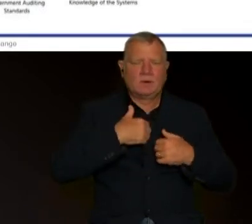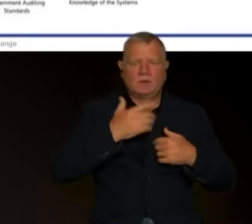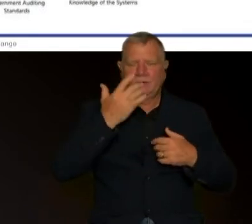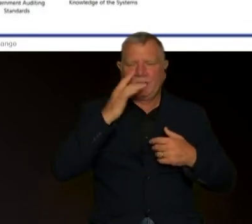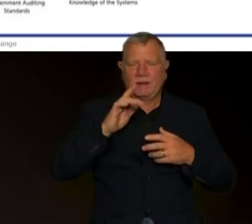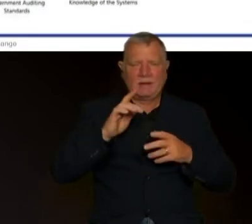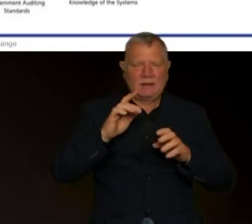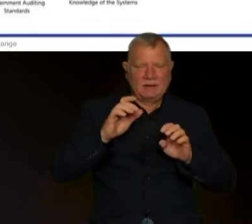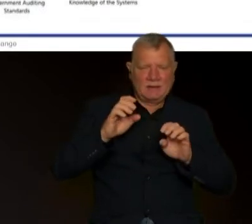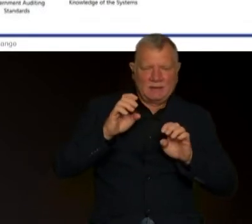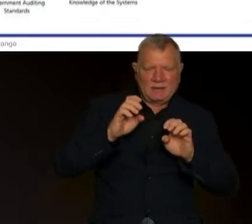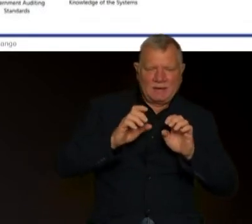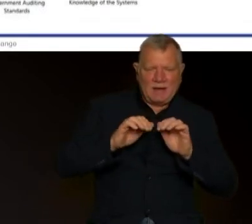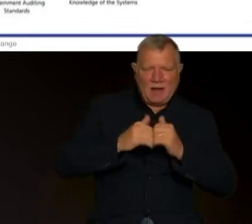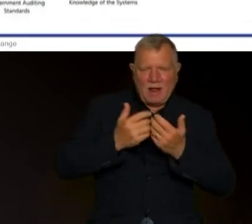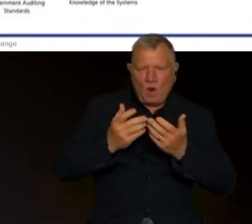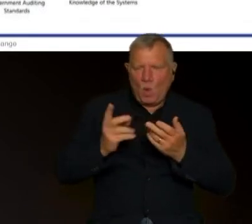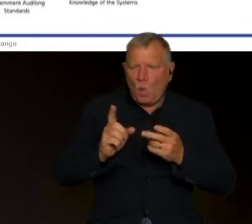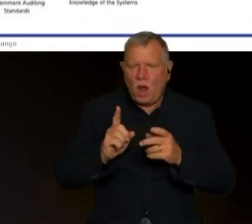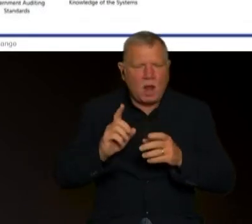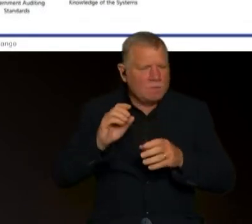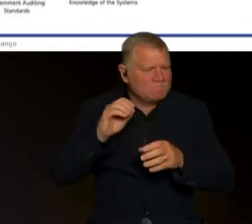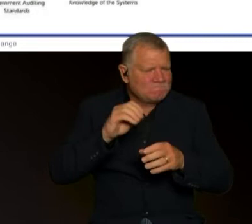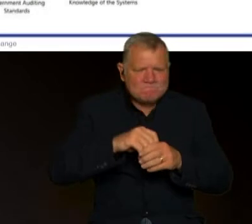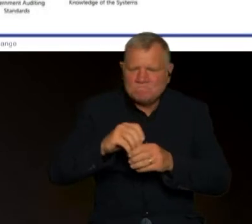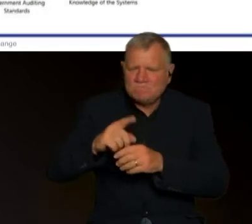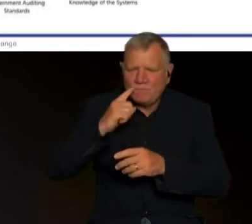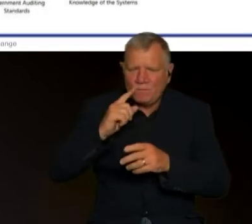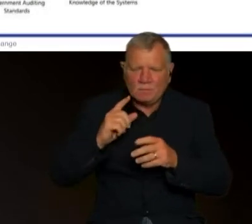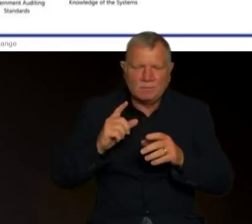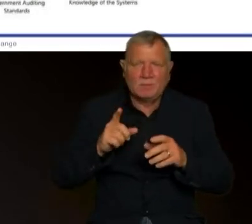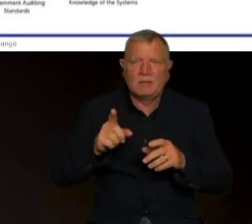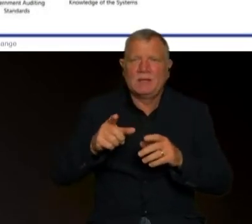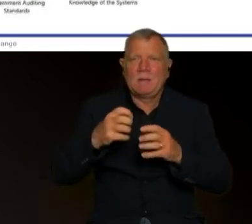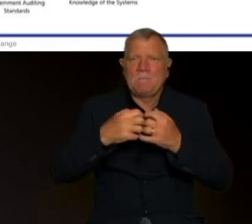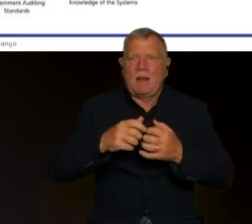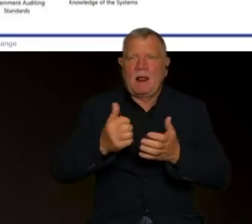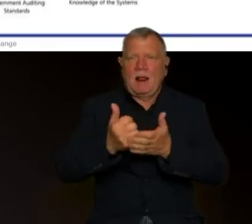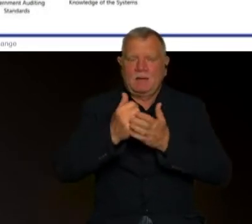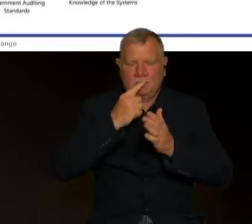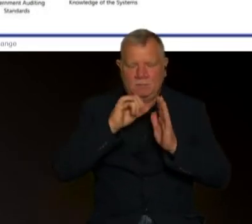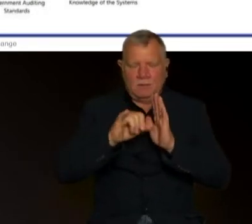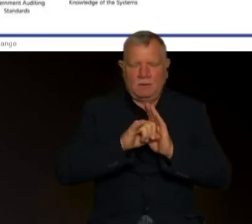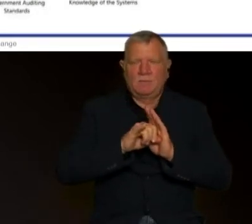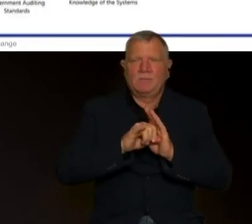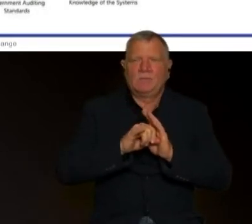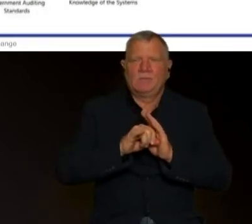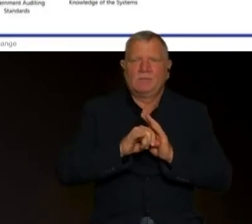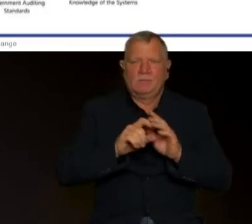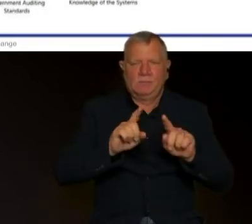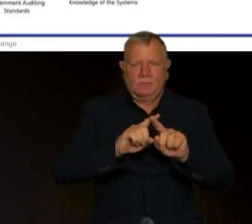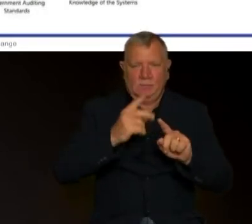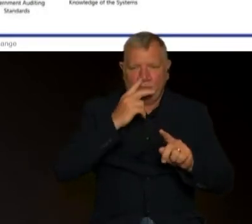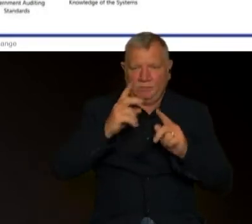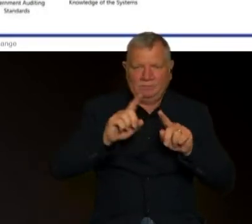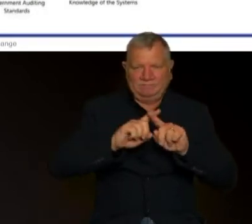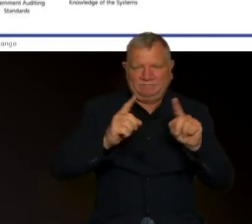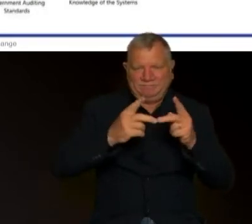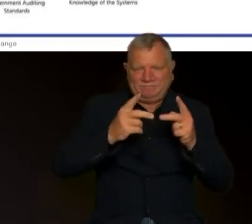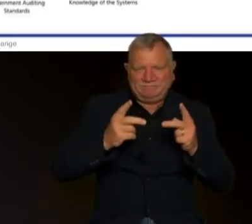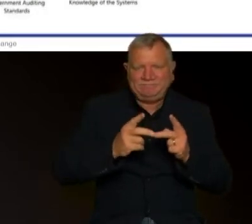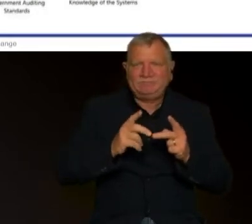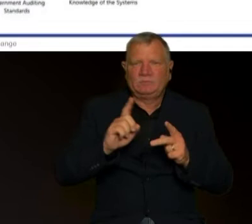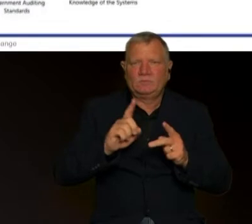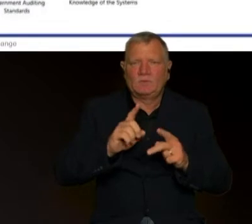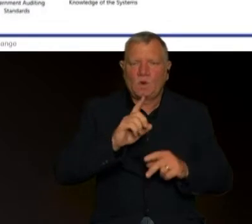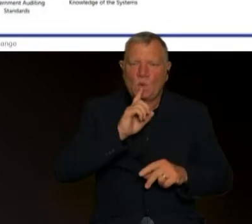employees if we don't have data intelligence in terms of where to invest. So this system that we inaugurated identifies the